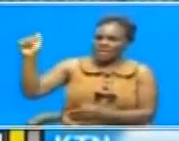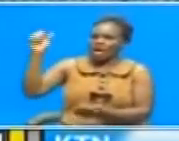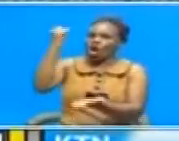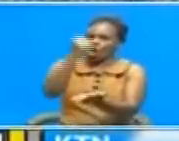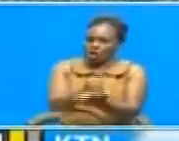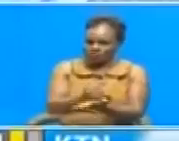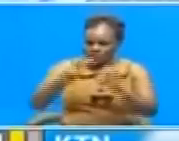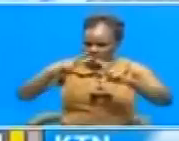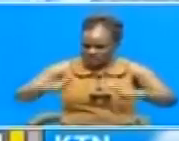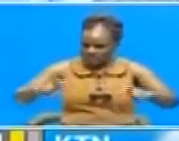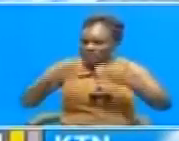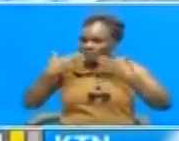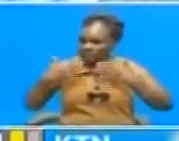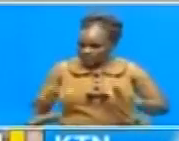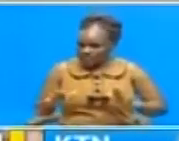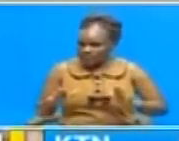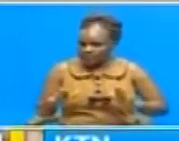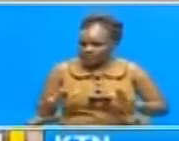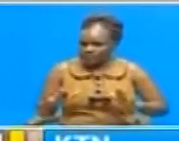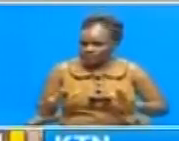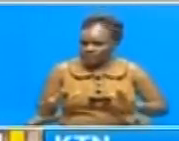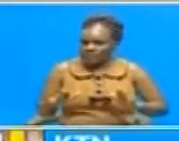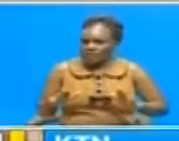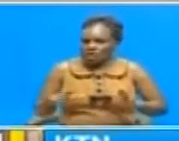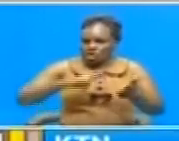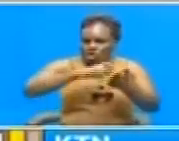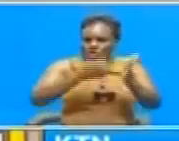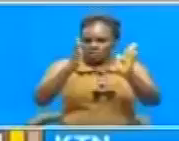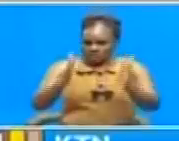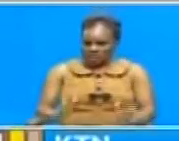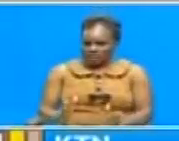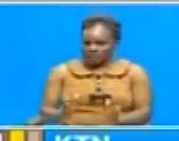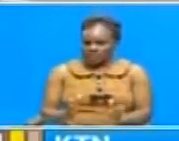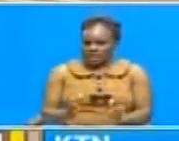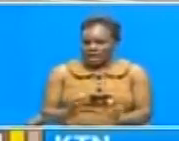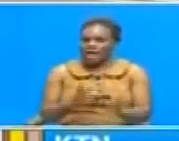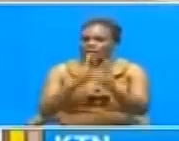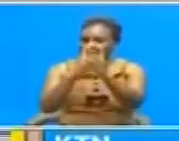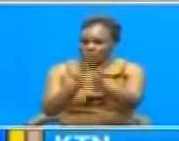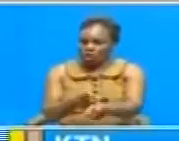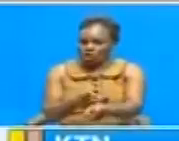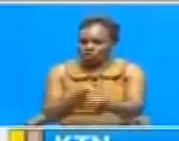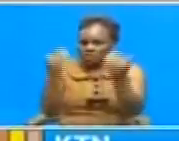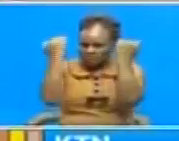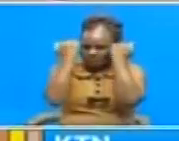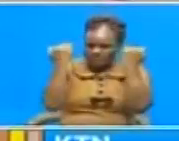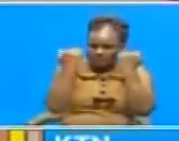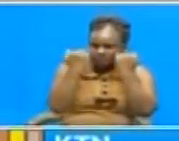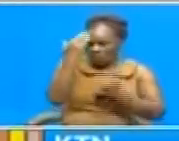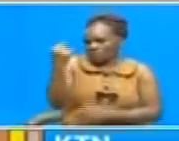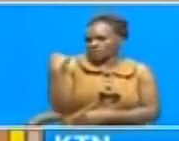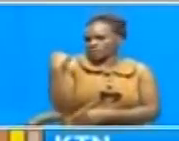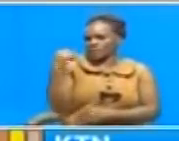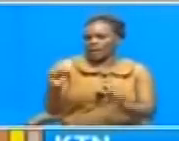until investigations are concluded. The contractor of the buses is yet to file a court case over the matter following the